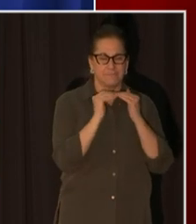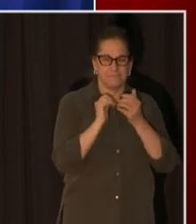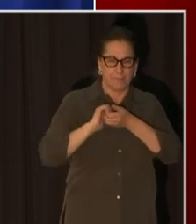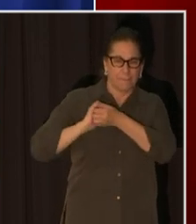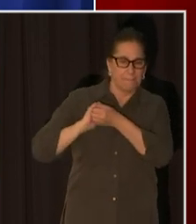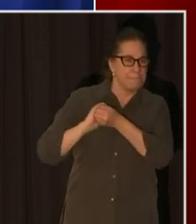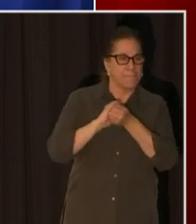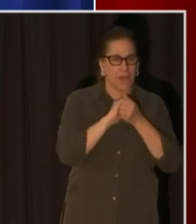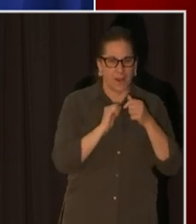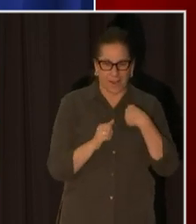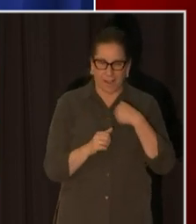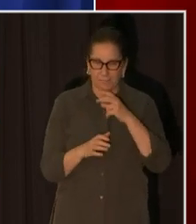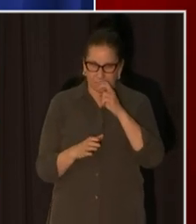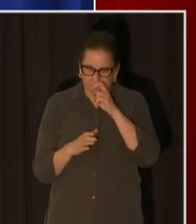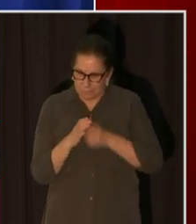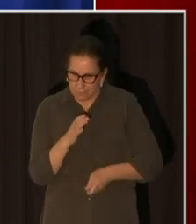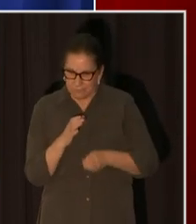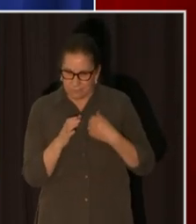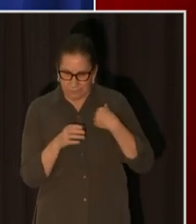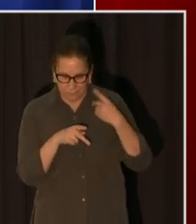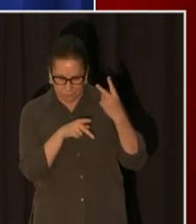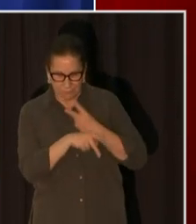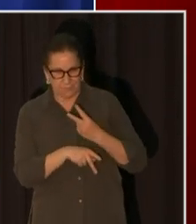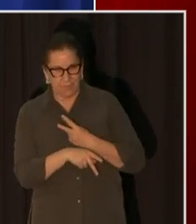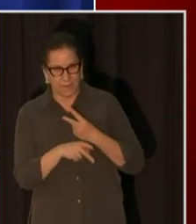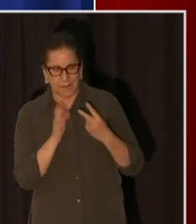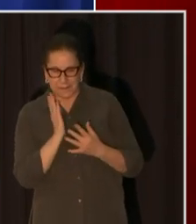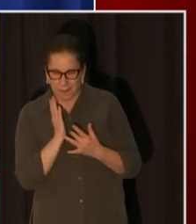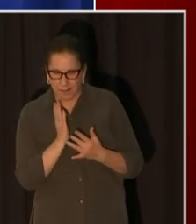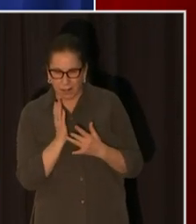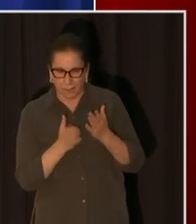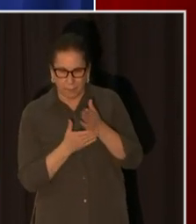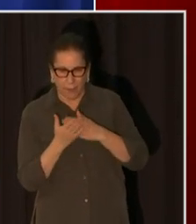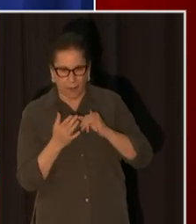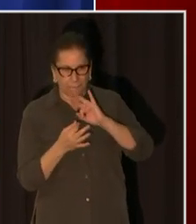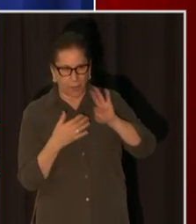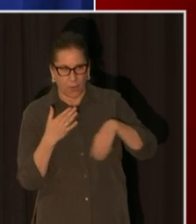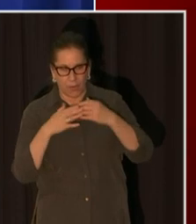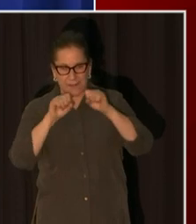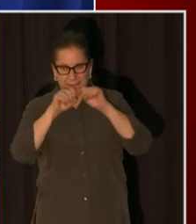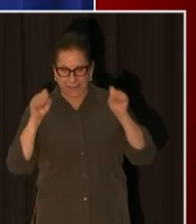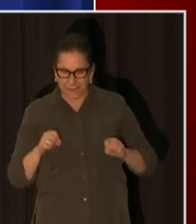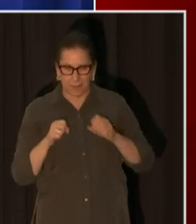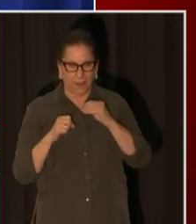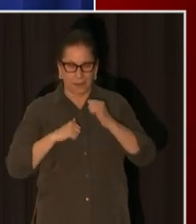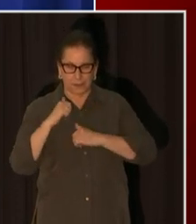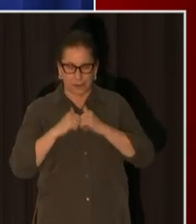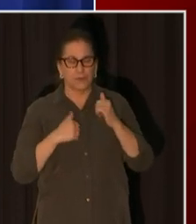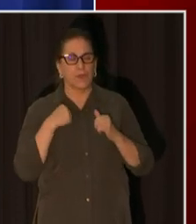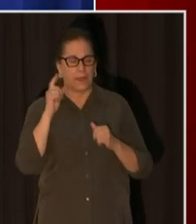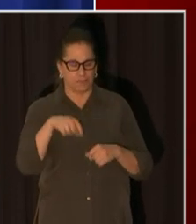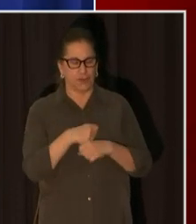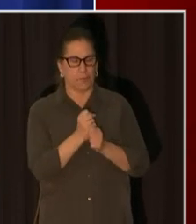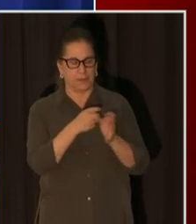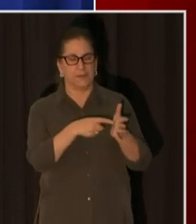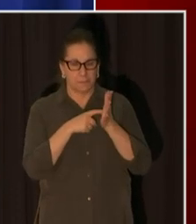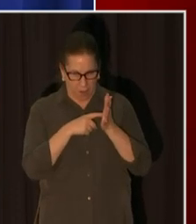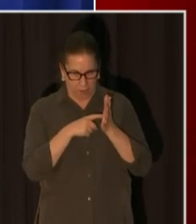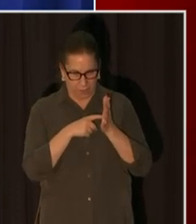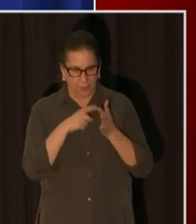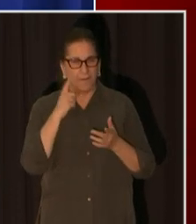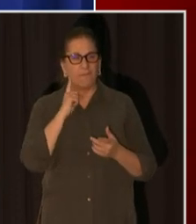that demand must address the structural inequalities at the federal level. And so it's going to take working with your